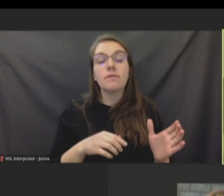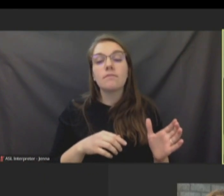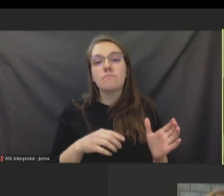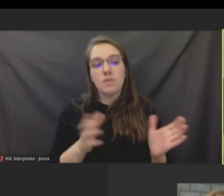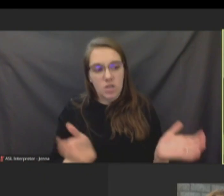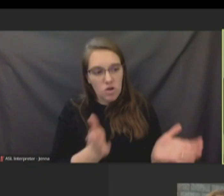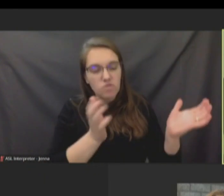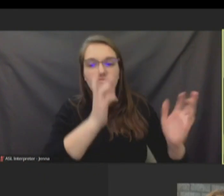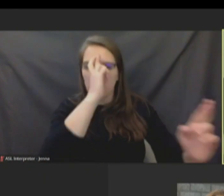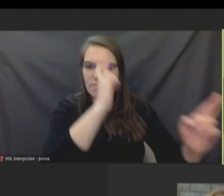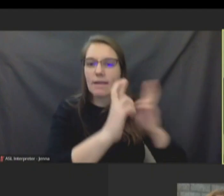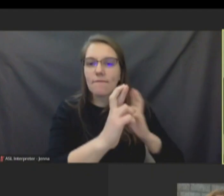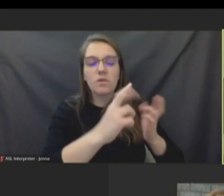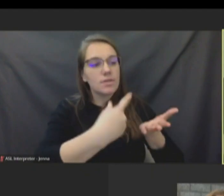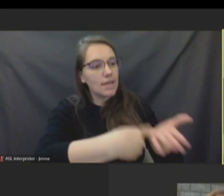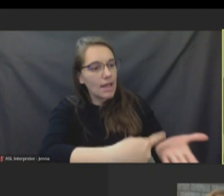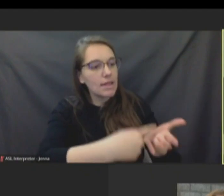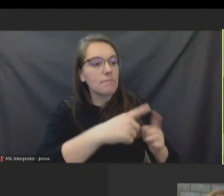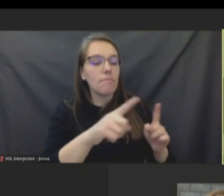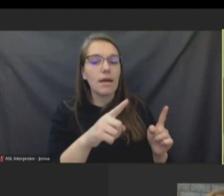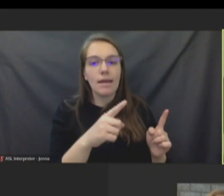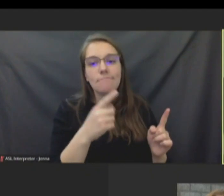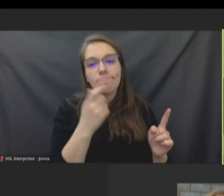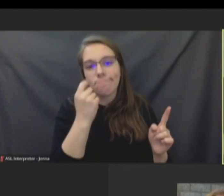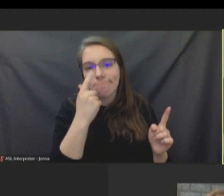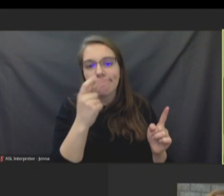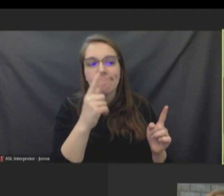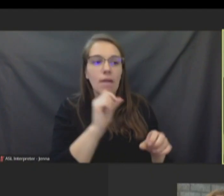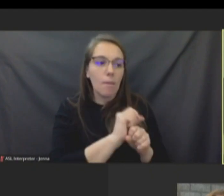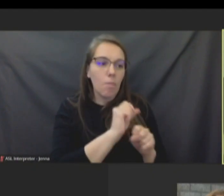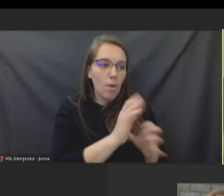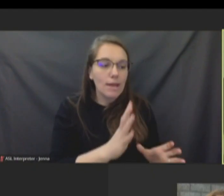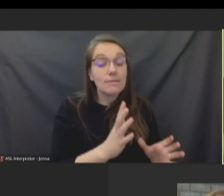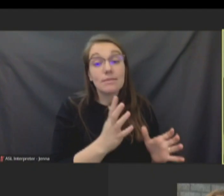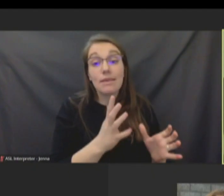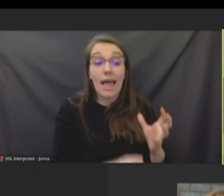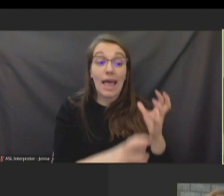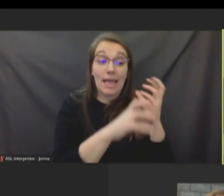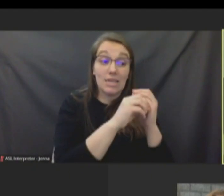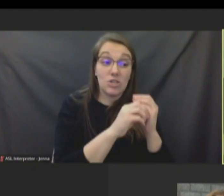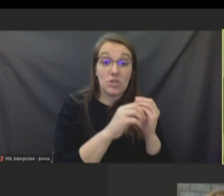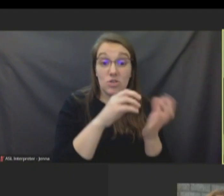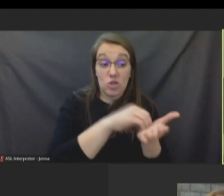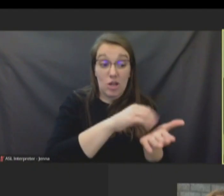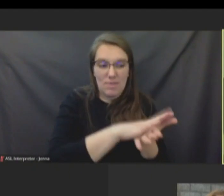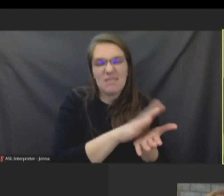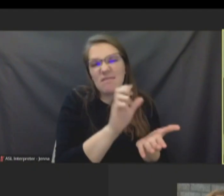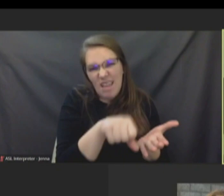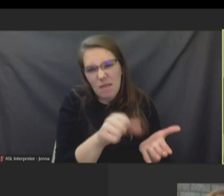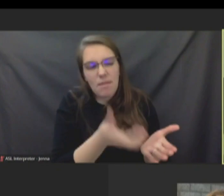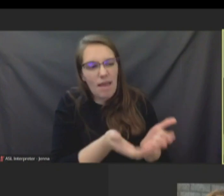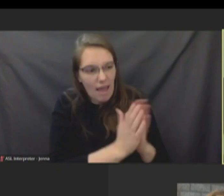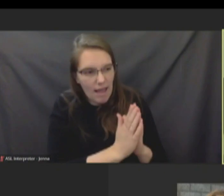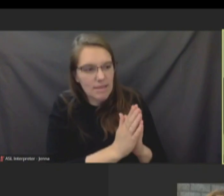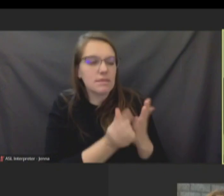dialogue, but does recognize that in the employment context, additional documentation can be asked for and reviewed.